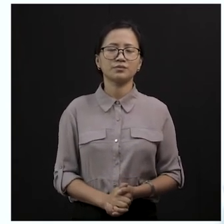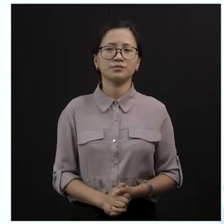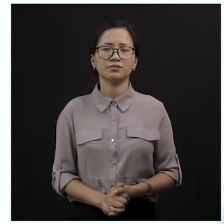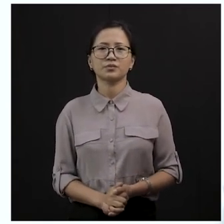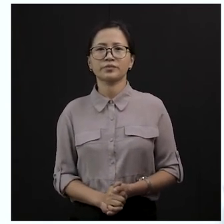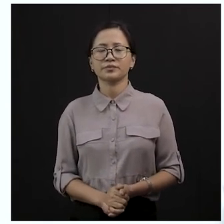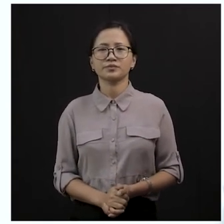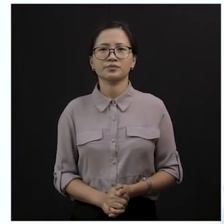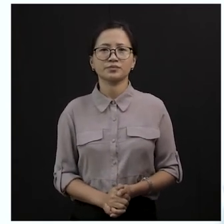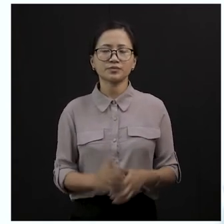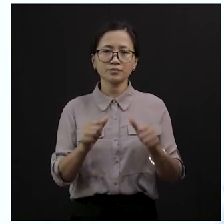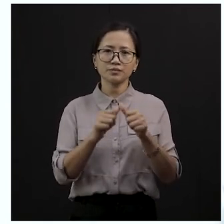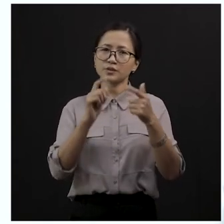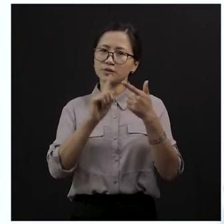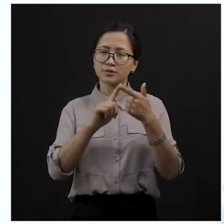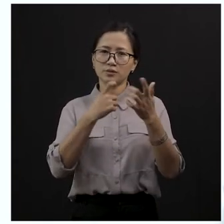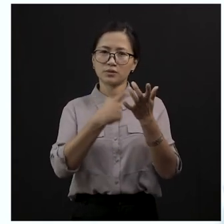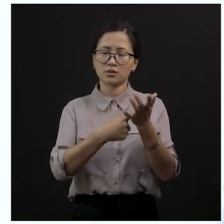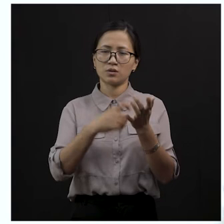as airplane. Spelling